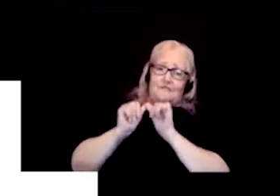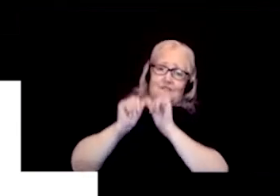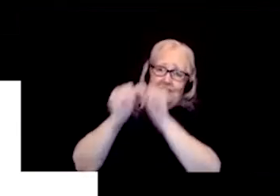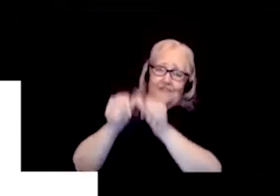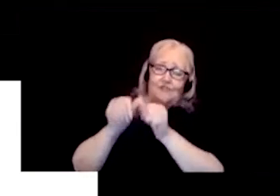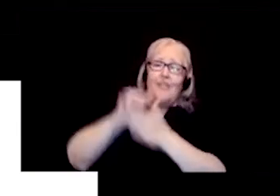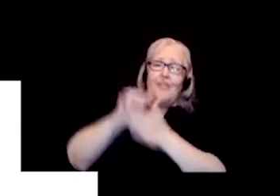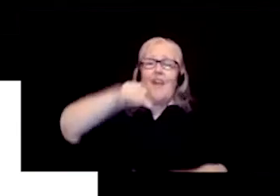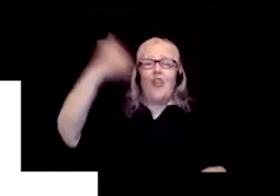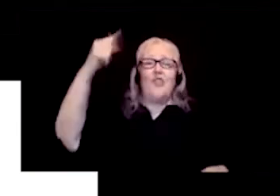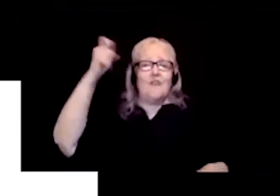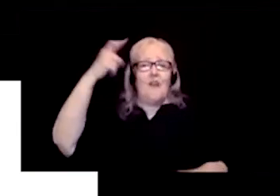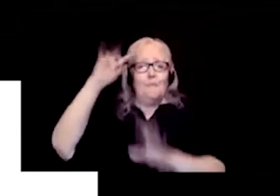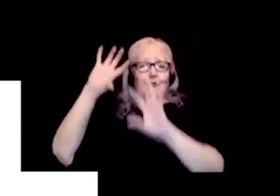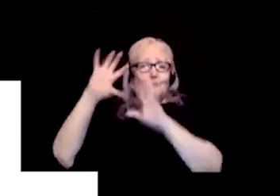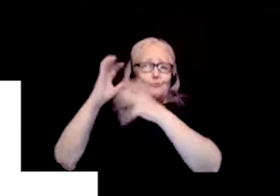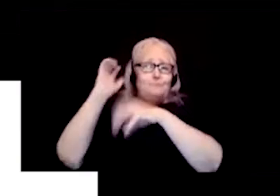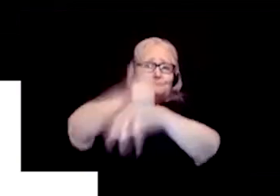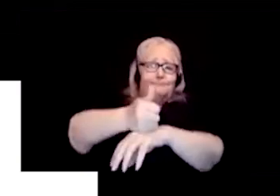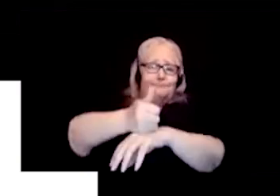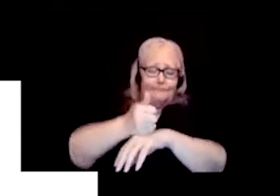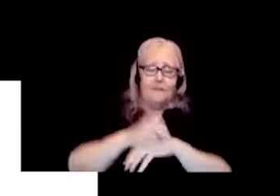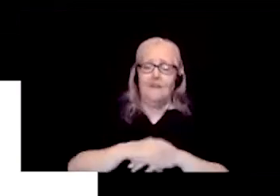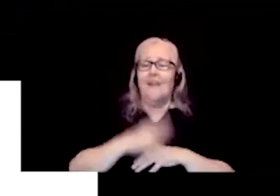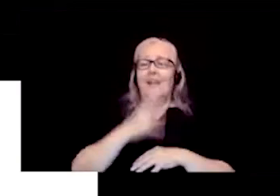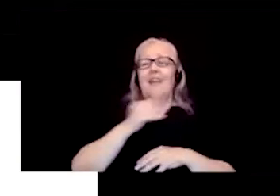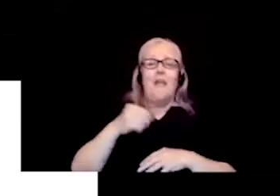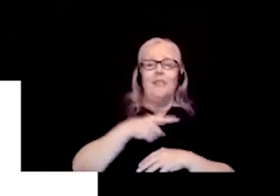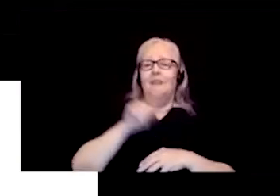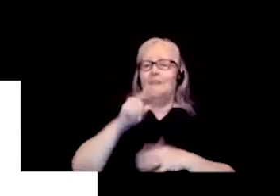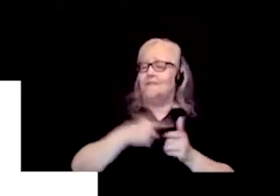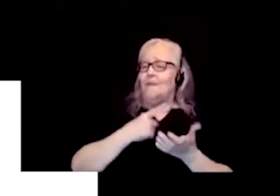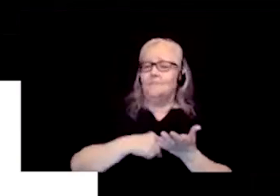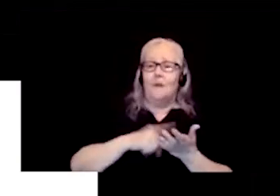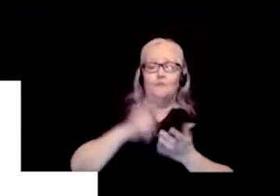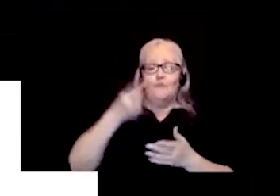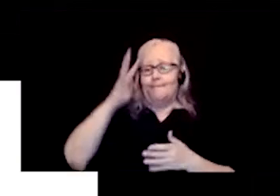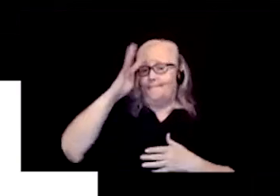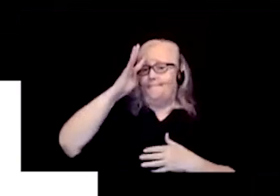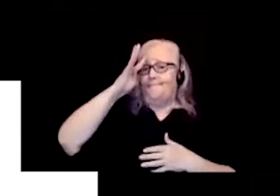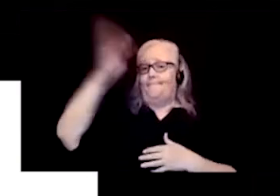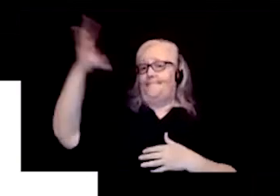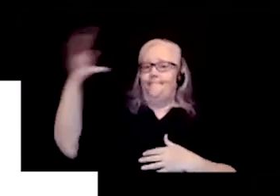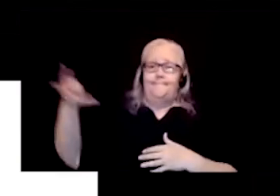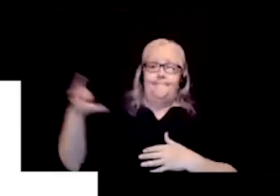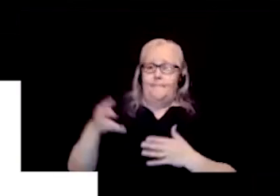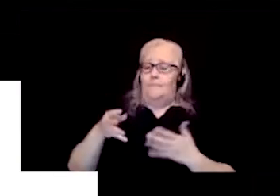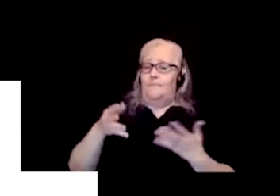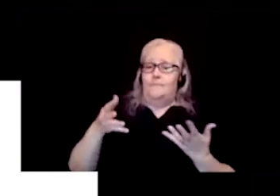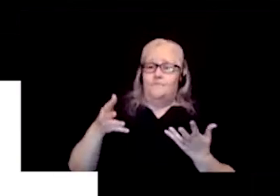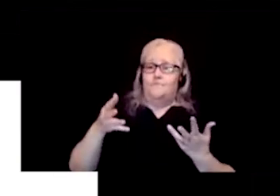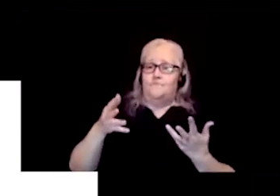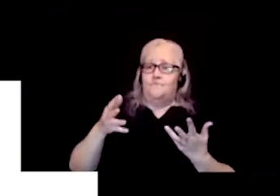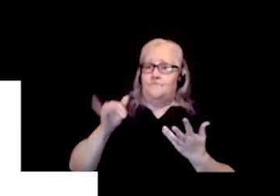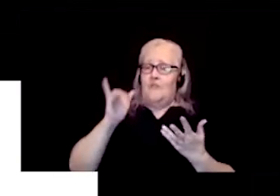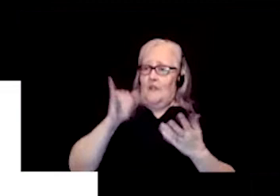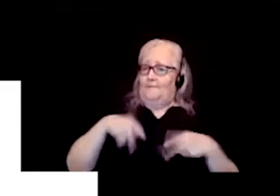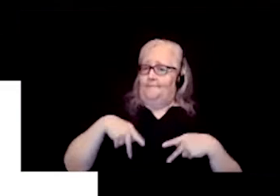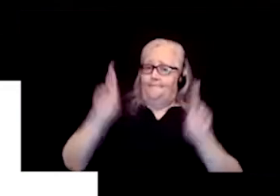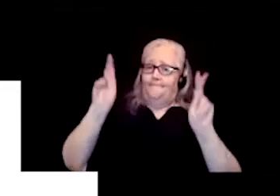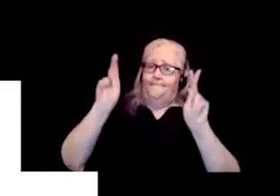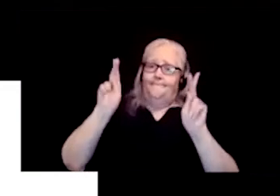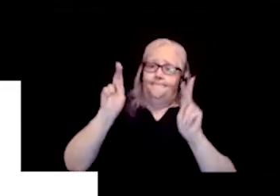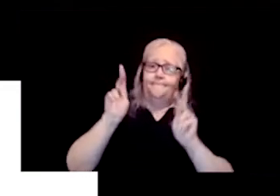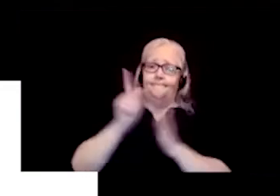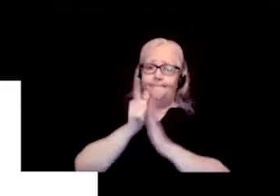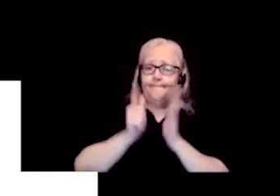And third, the court's been arbitrarily determining the point at which these vestiges of legally sanctioned discrimination